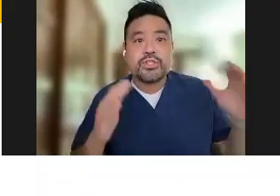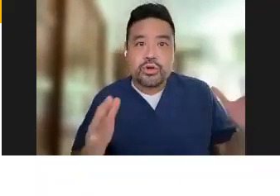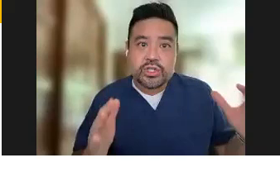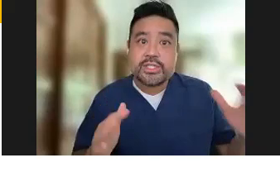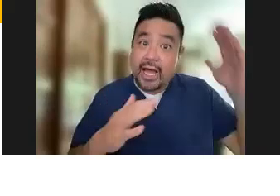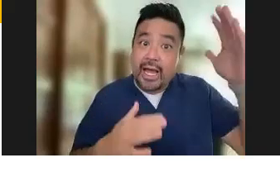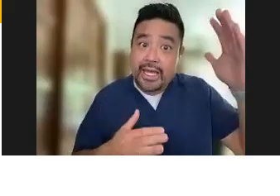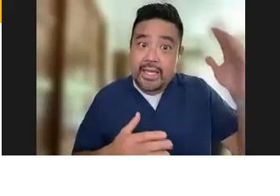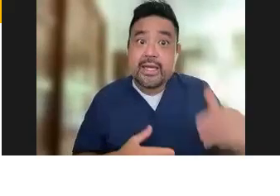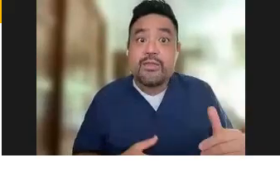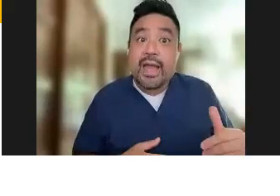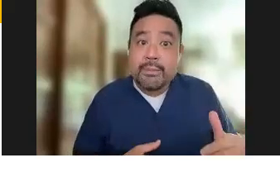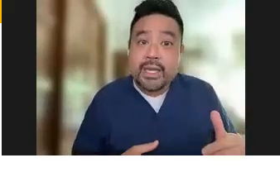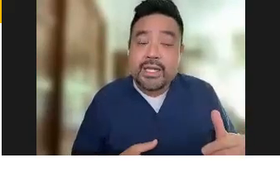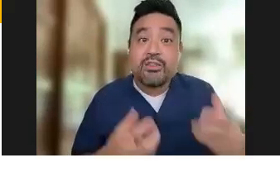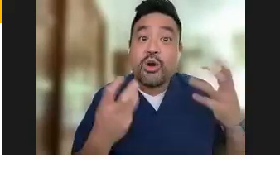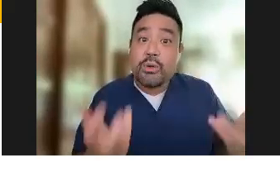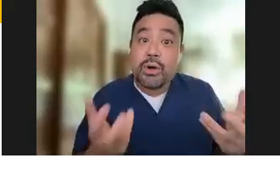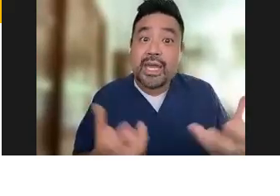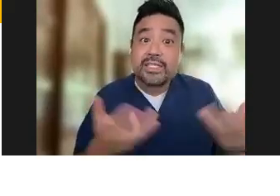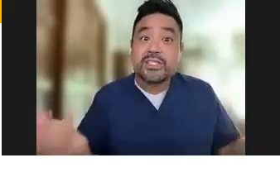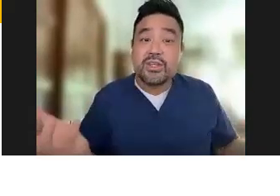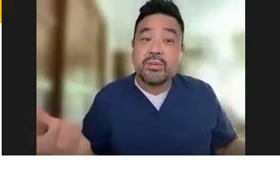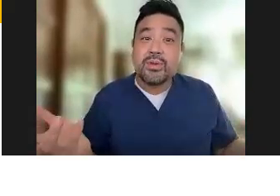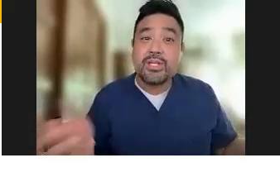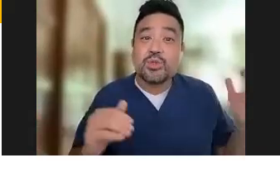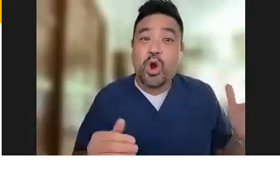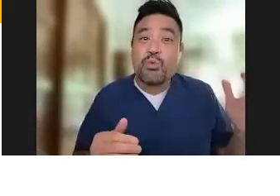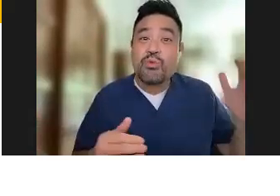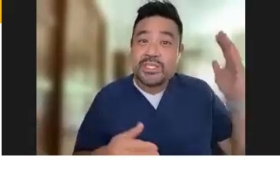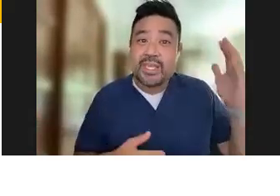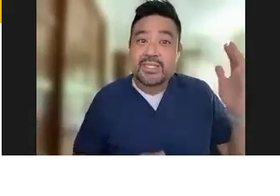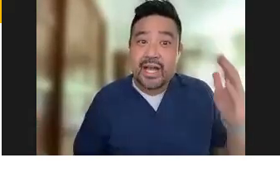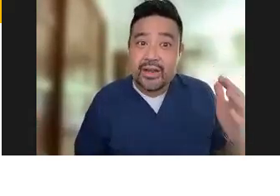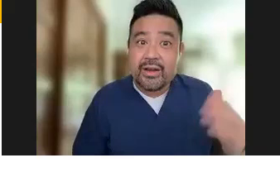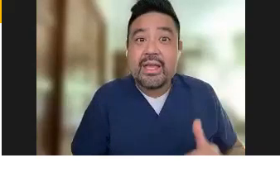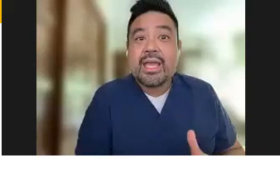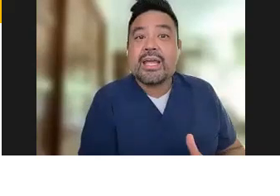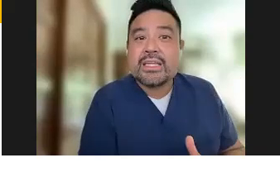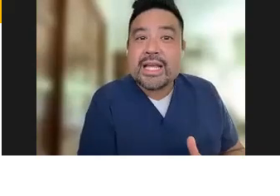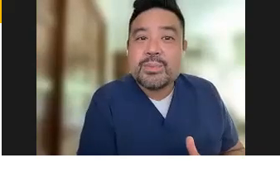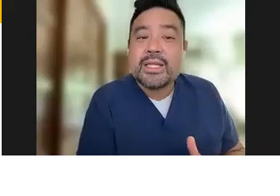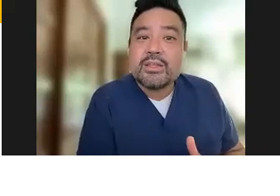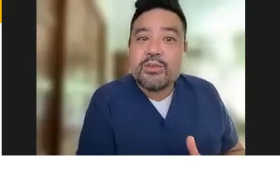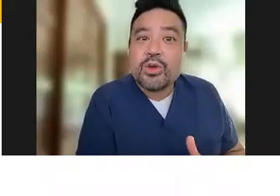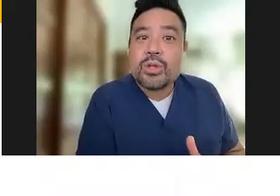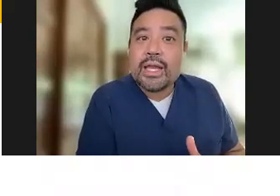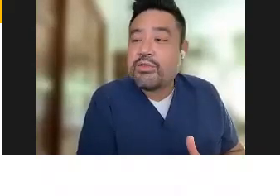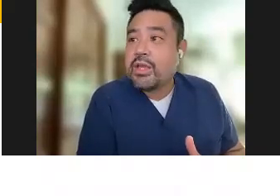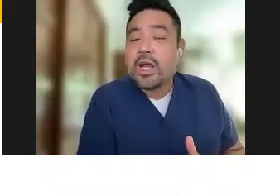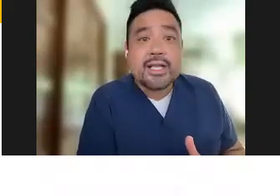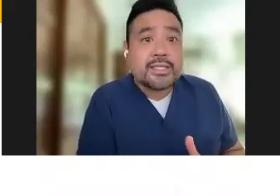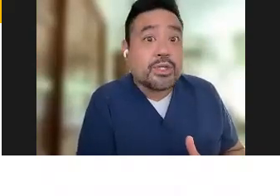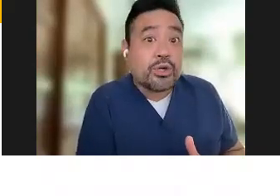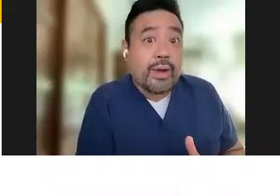when the surge is high, that means that there are more cases in the community, so our risk is higher. And I think that's been a difficult kind